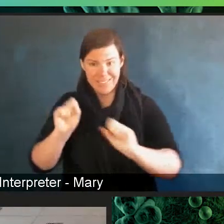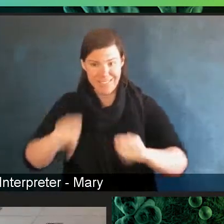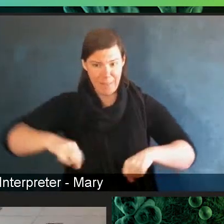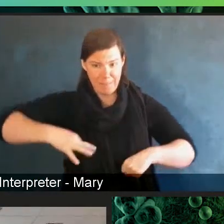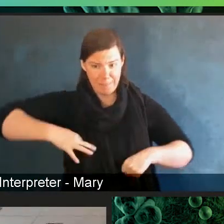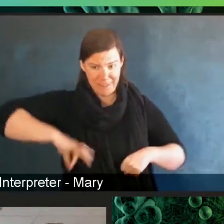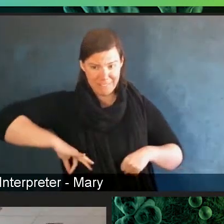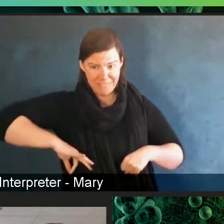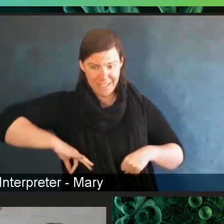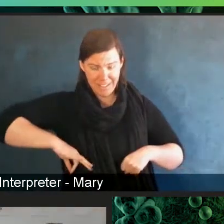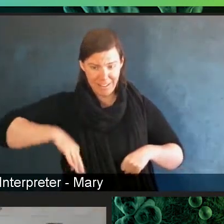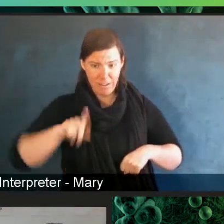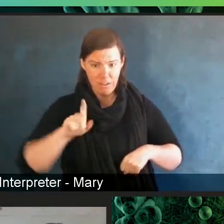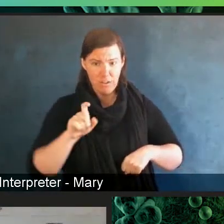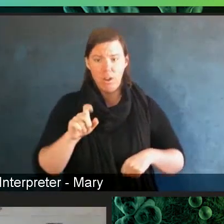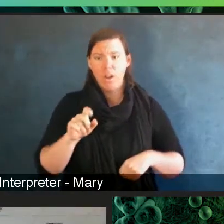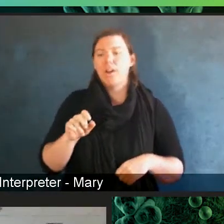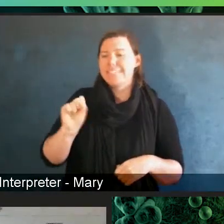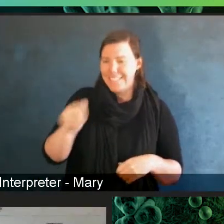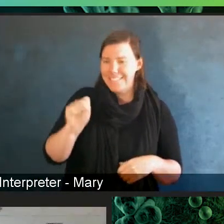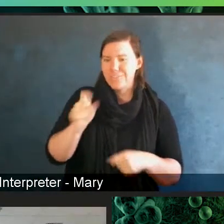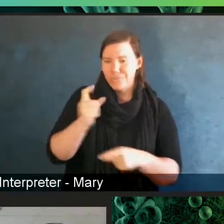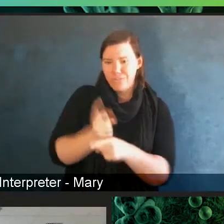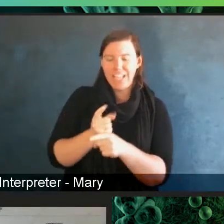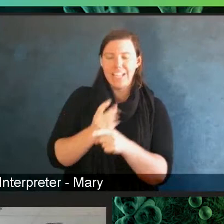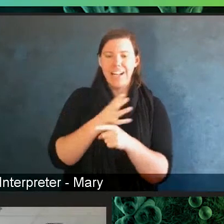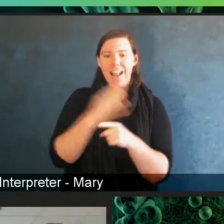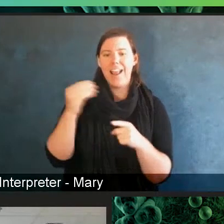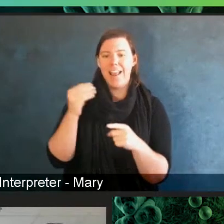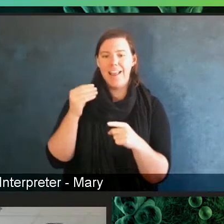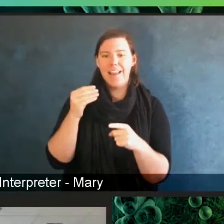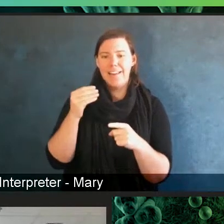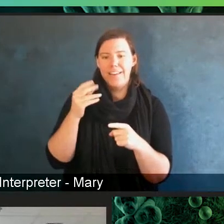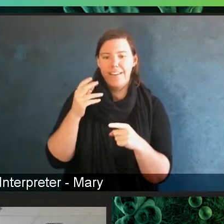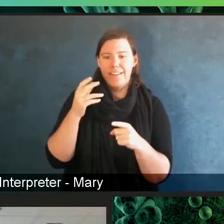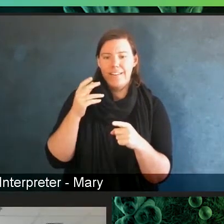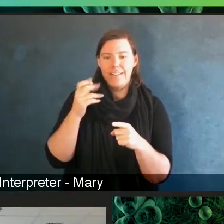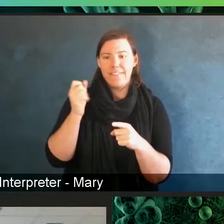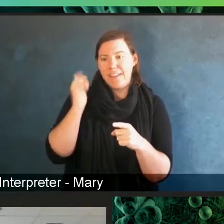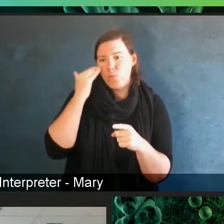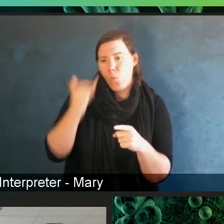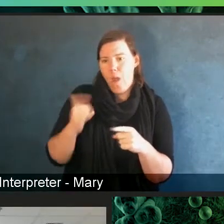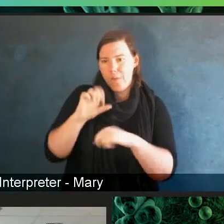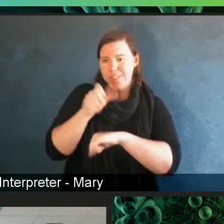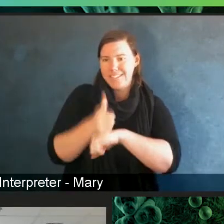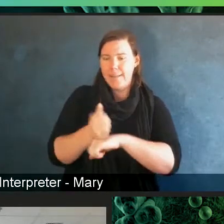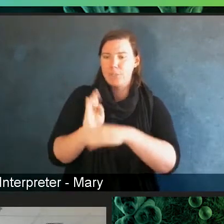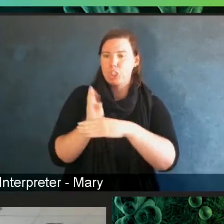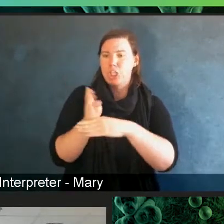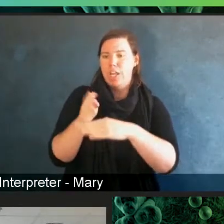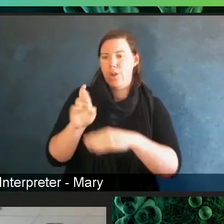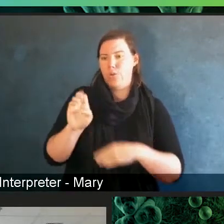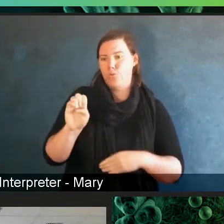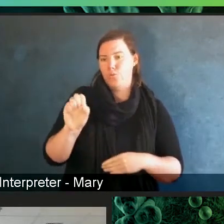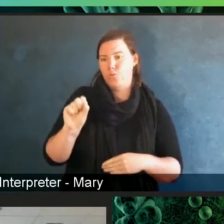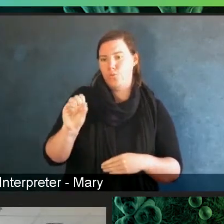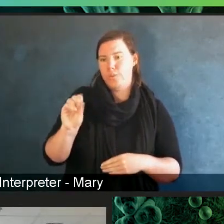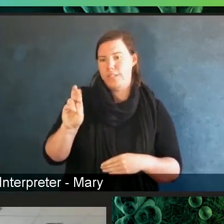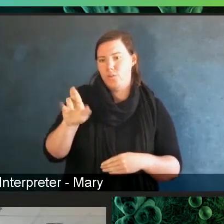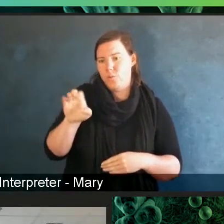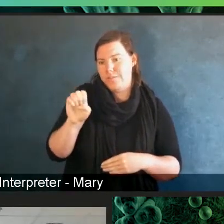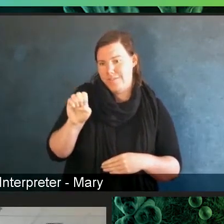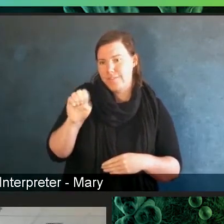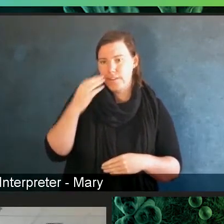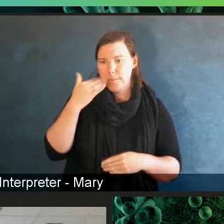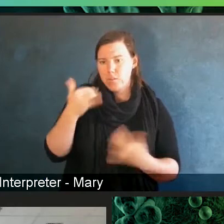part of the idea of setting up this shared resource at the Hutch, so that not only specialized cryo-EM users can do it, but so that it's